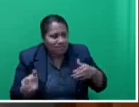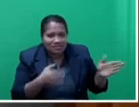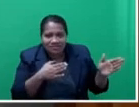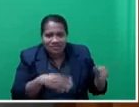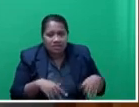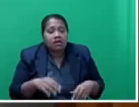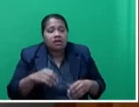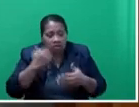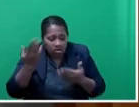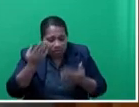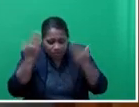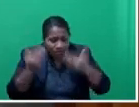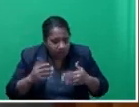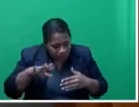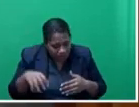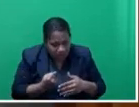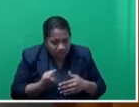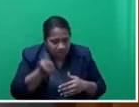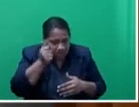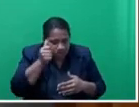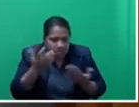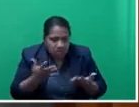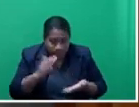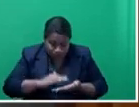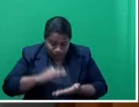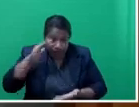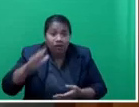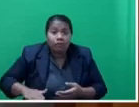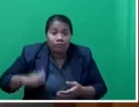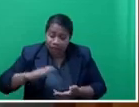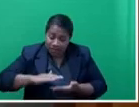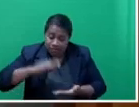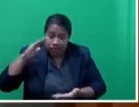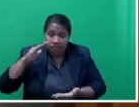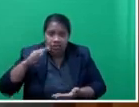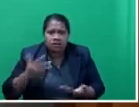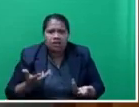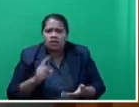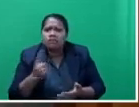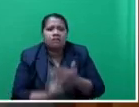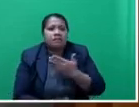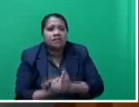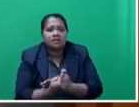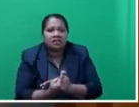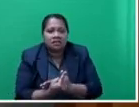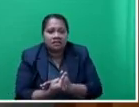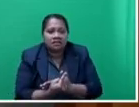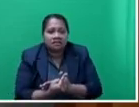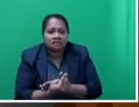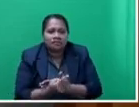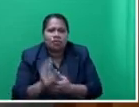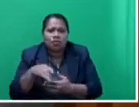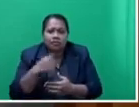note that because of the increasing rate of poverty, what has happened to the home